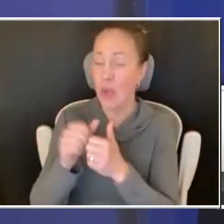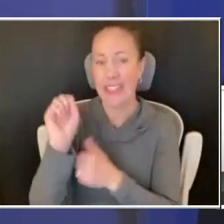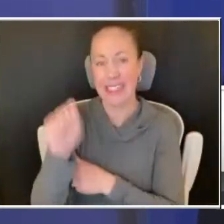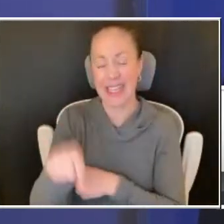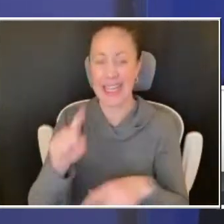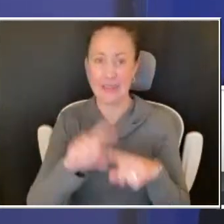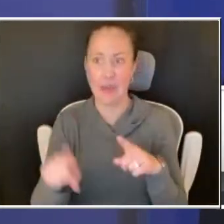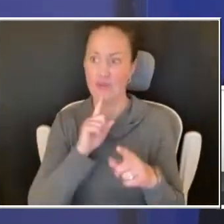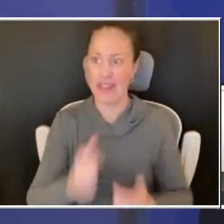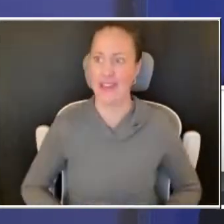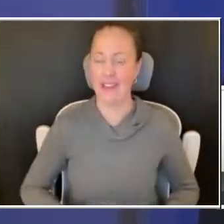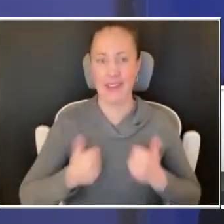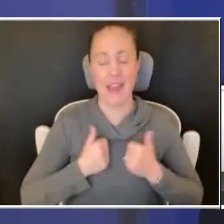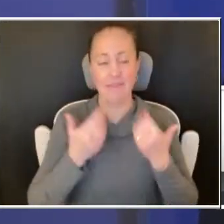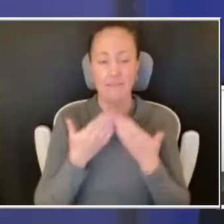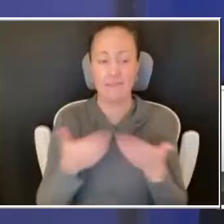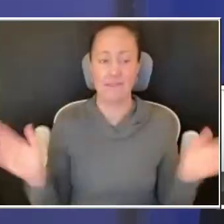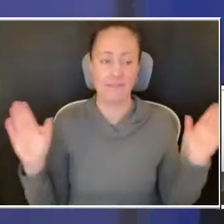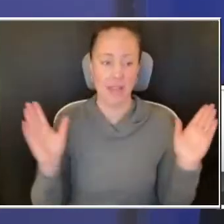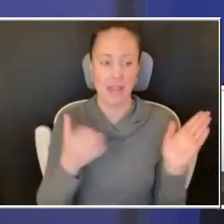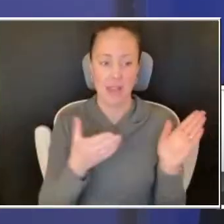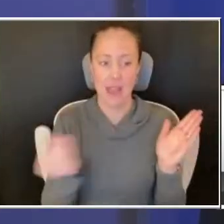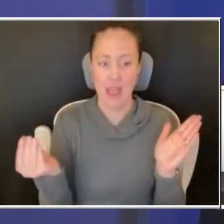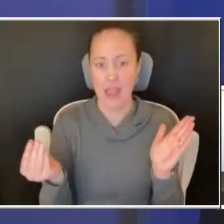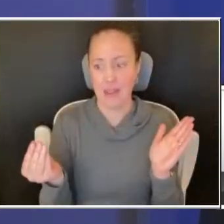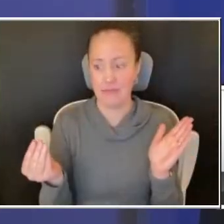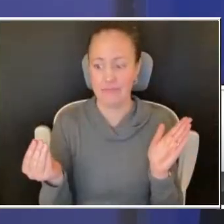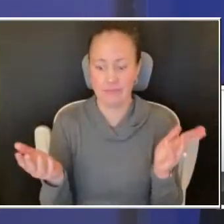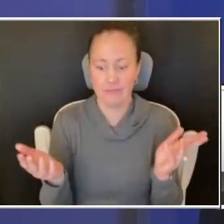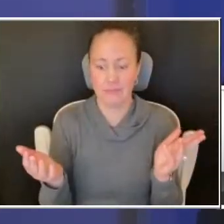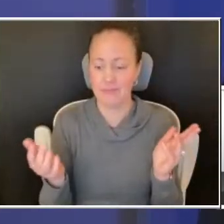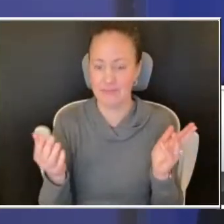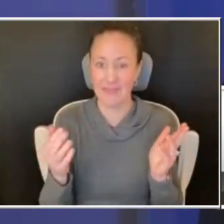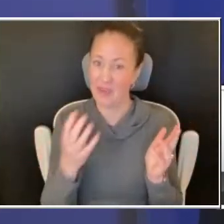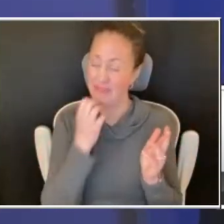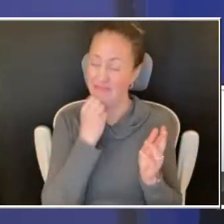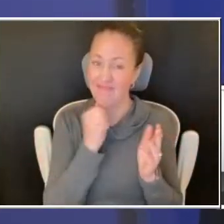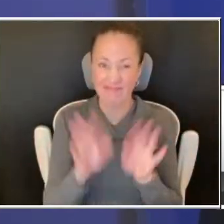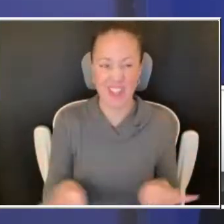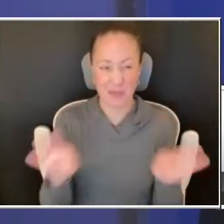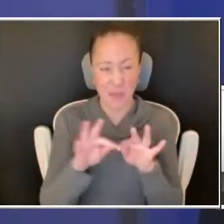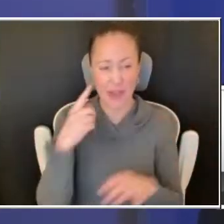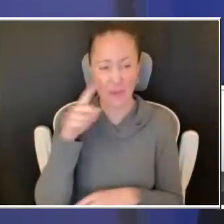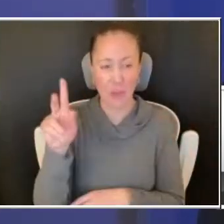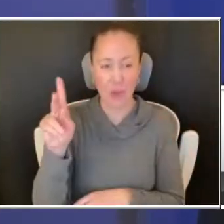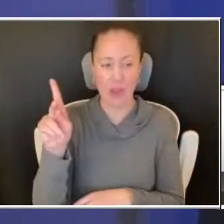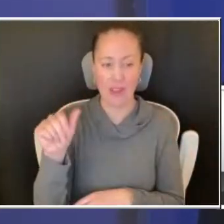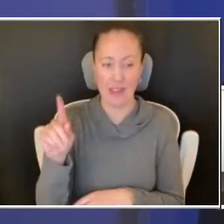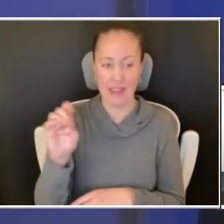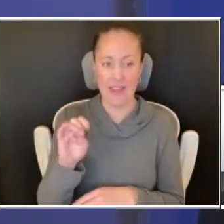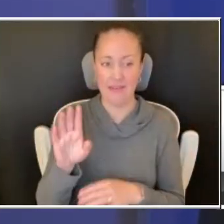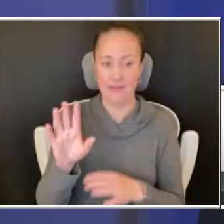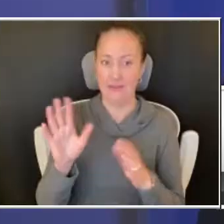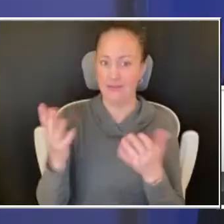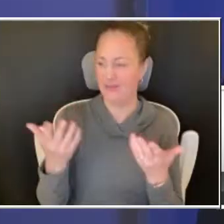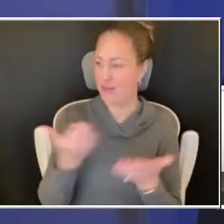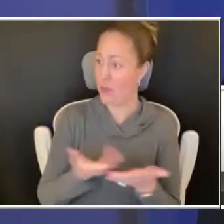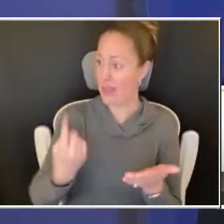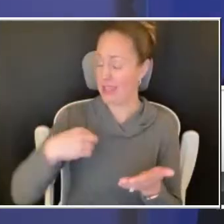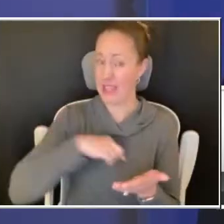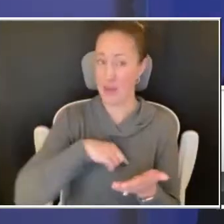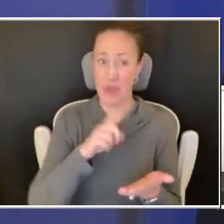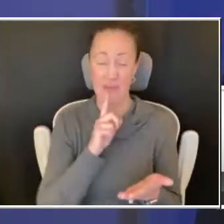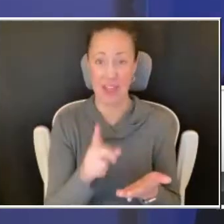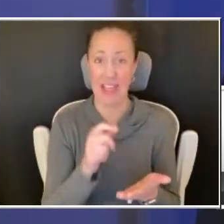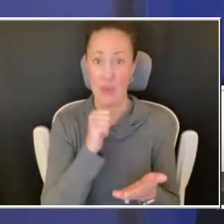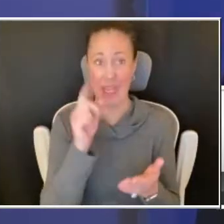that was it. There was simple things that we took for granted, you know, walking up an incline on a